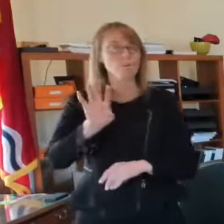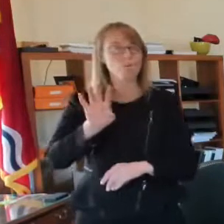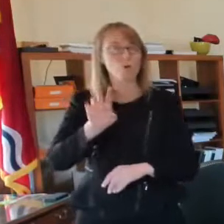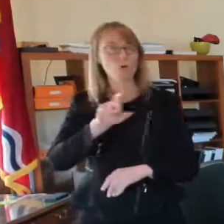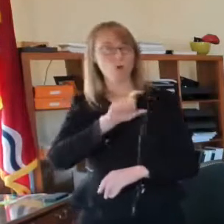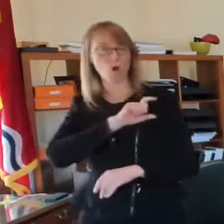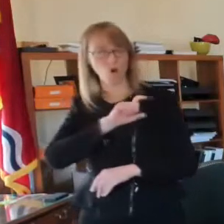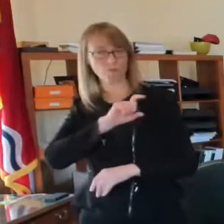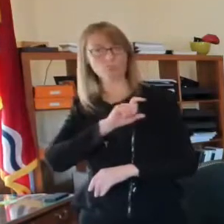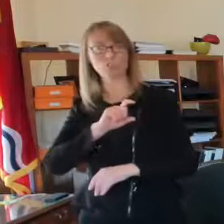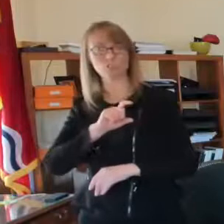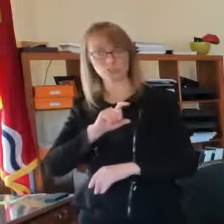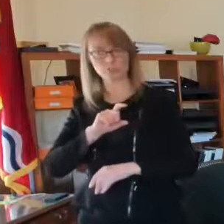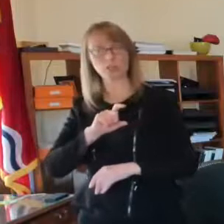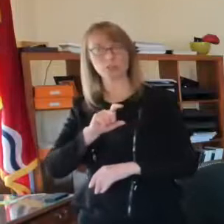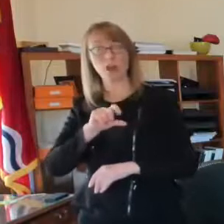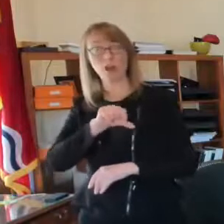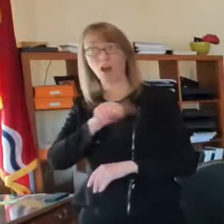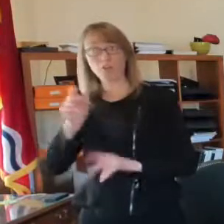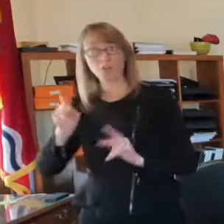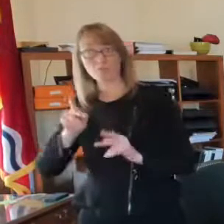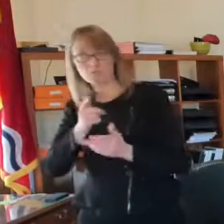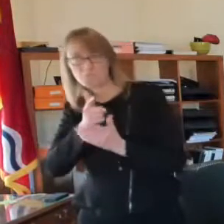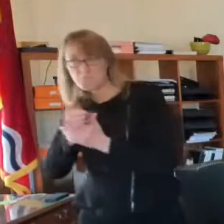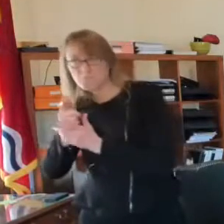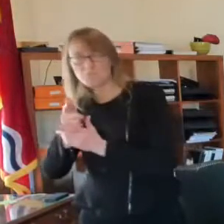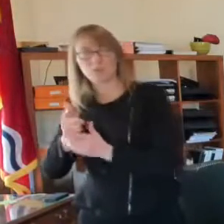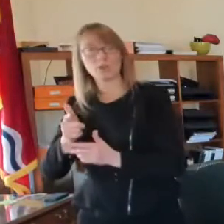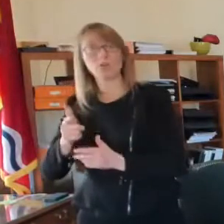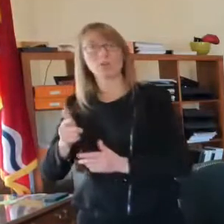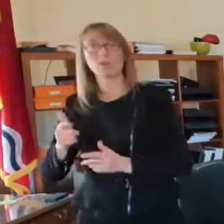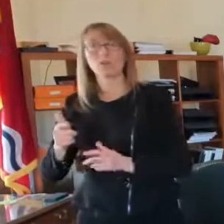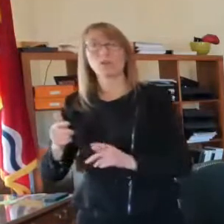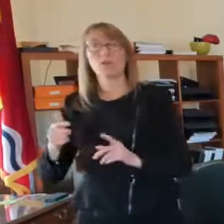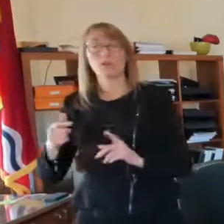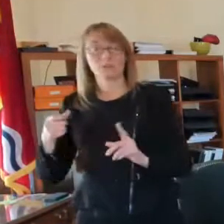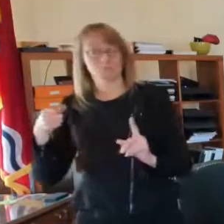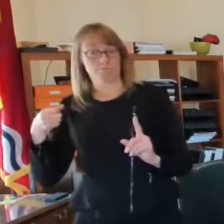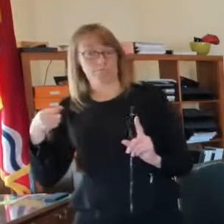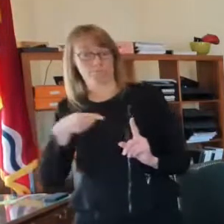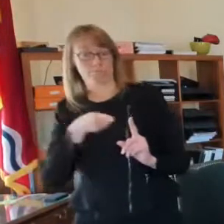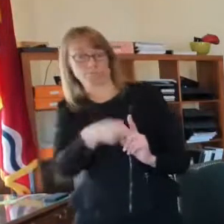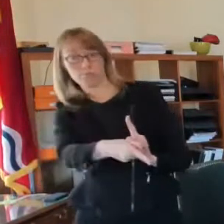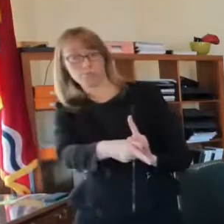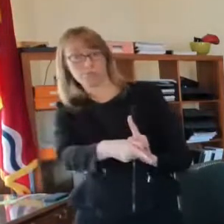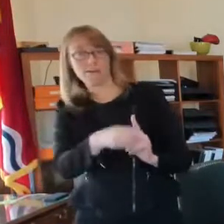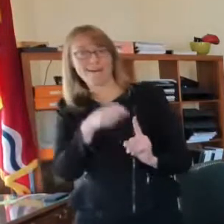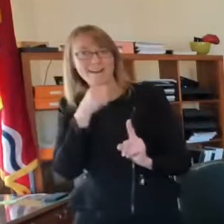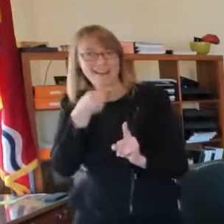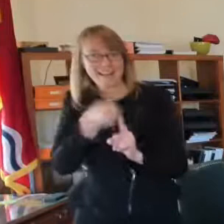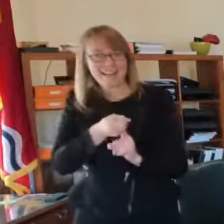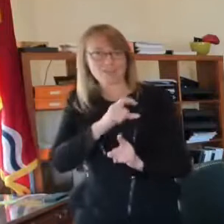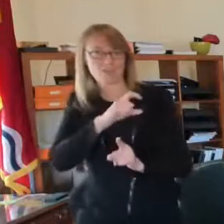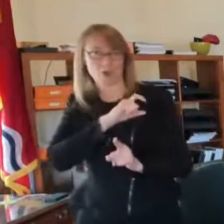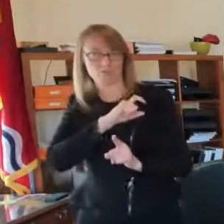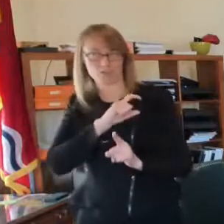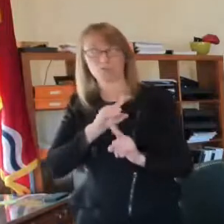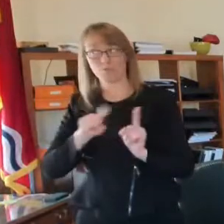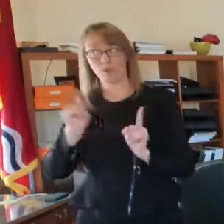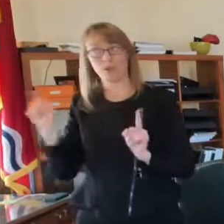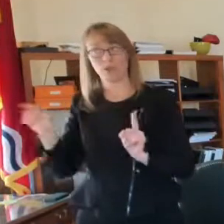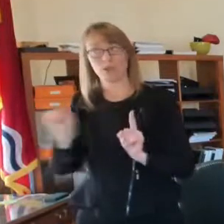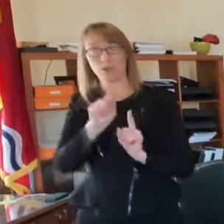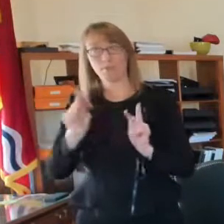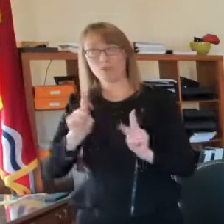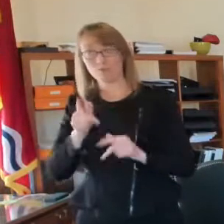I just want to say, first of all, thank you to all the police officers who do a very tough job. The environment that we're working in today is